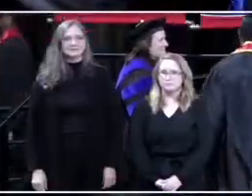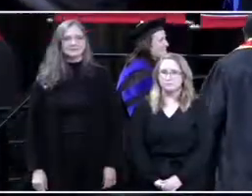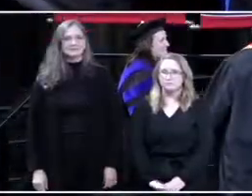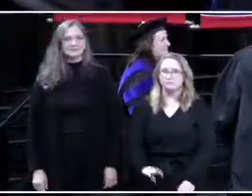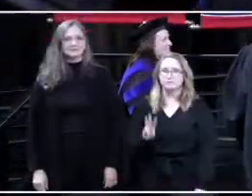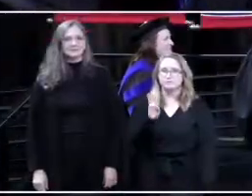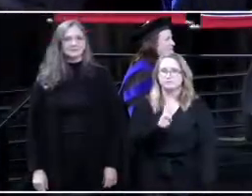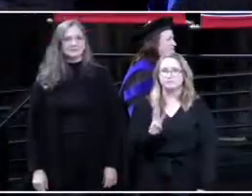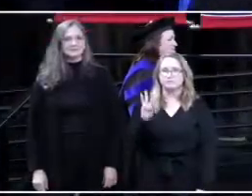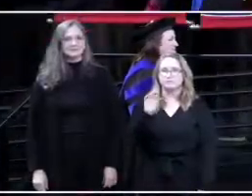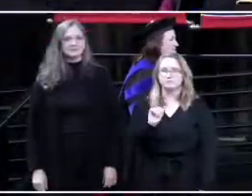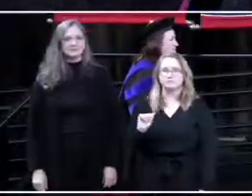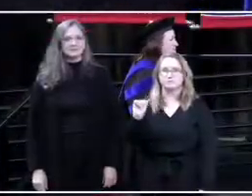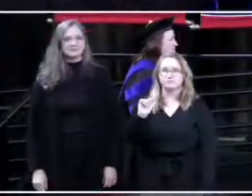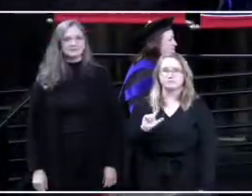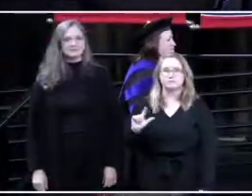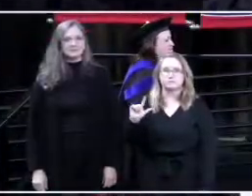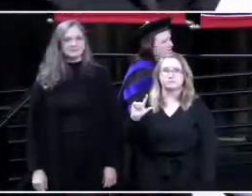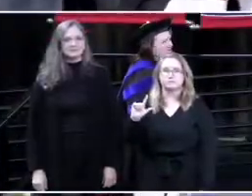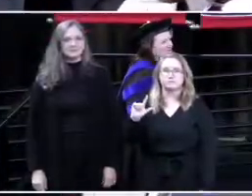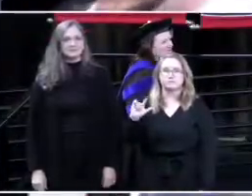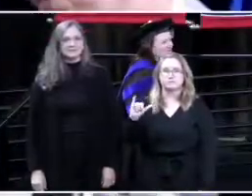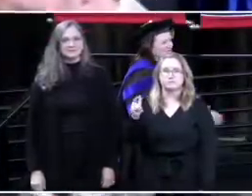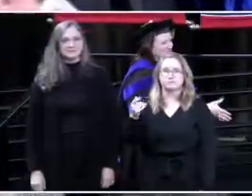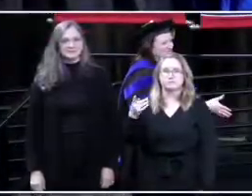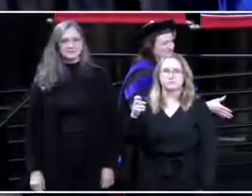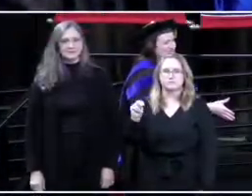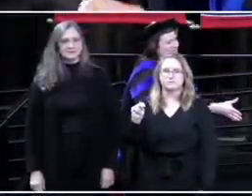Wyndham Alexander Langston Drayton.